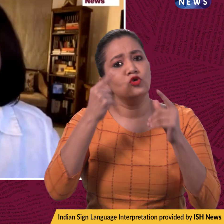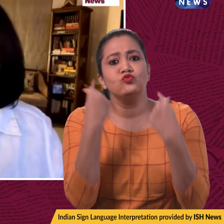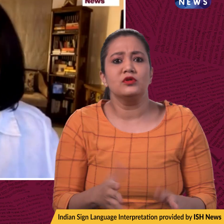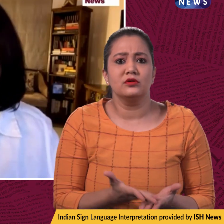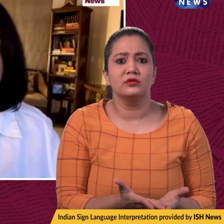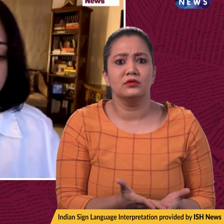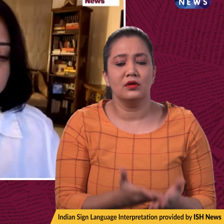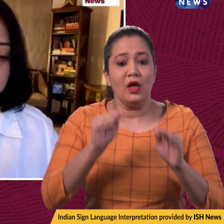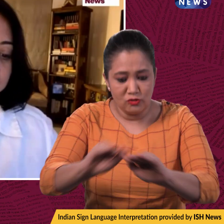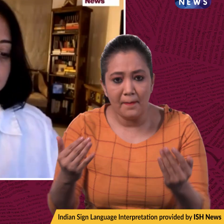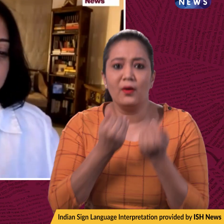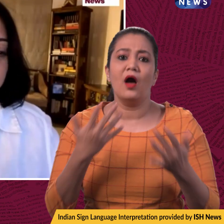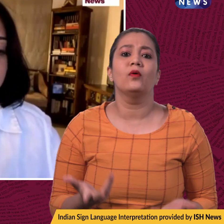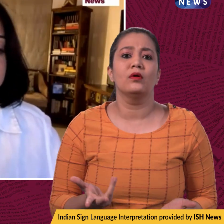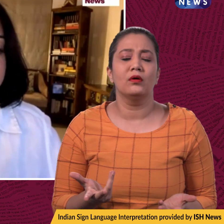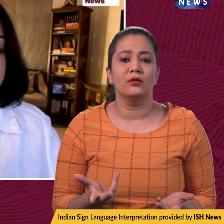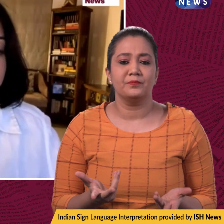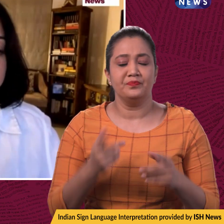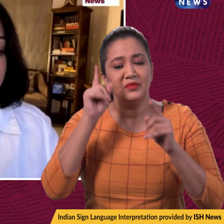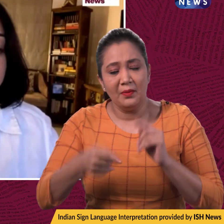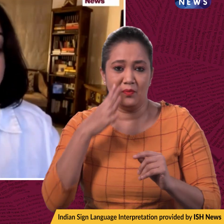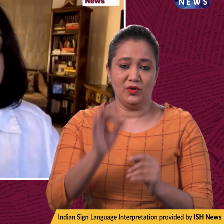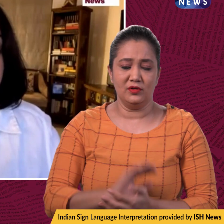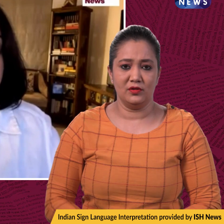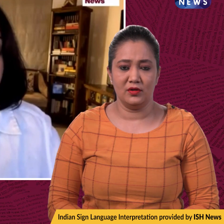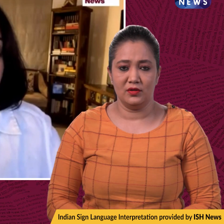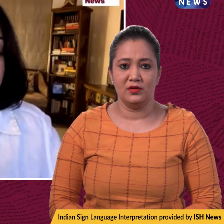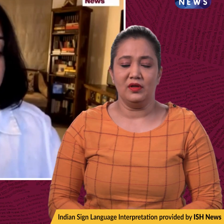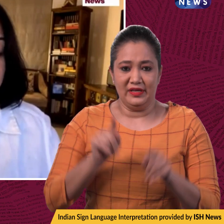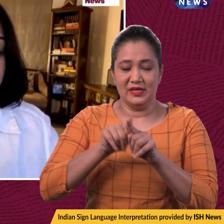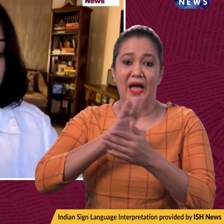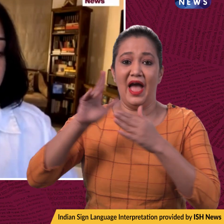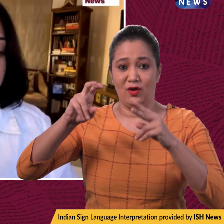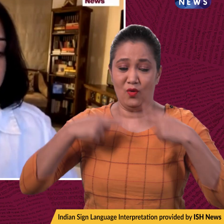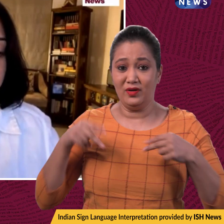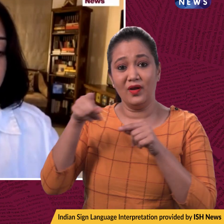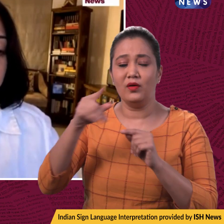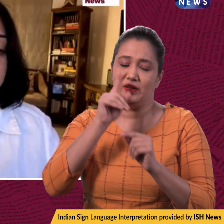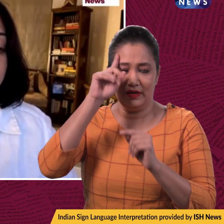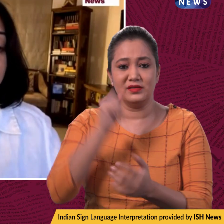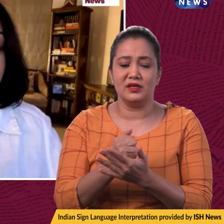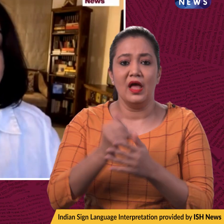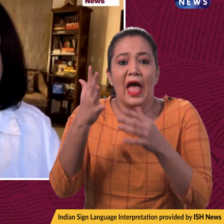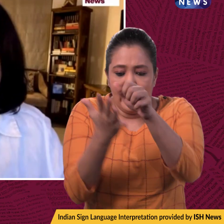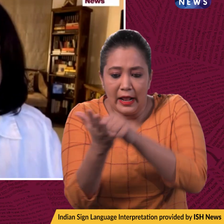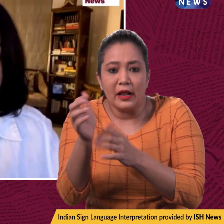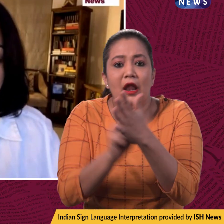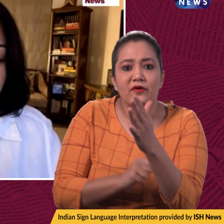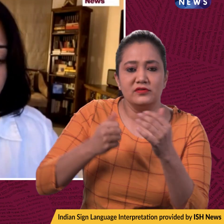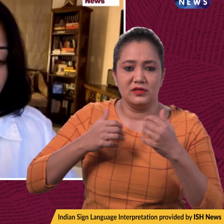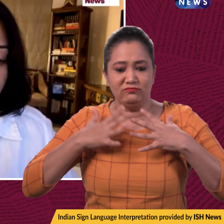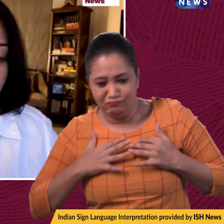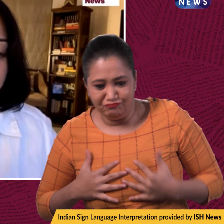brought about to protect children. For instance, it pointed out that going by the High Court interpretation, a person who uses gloves